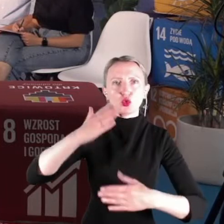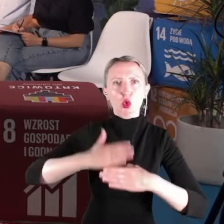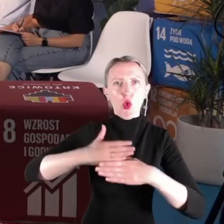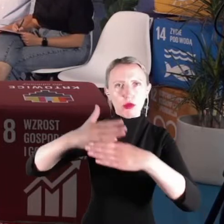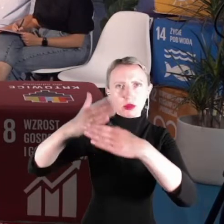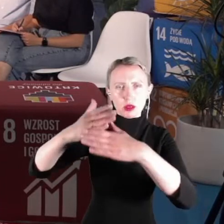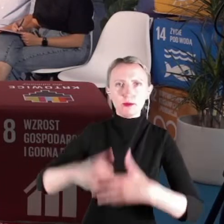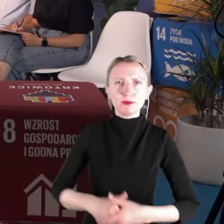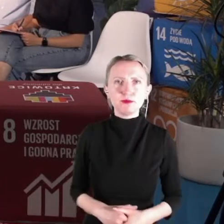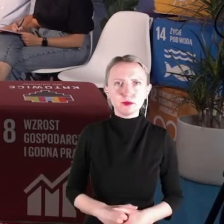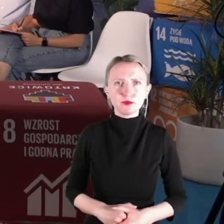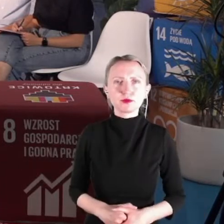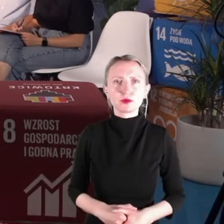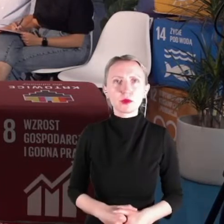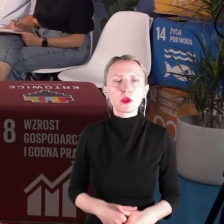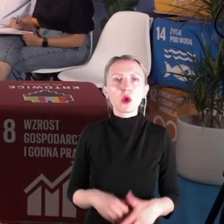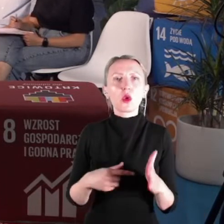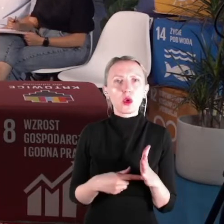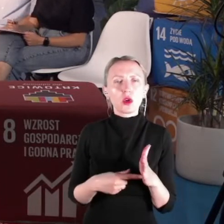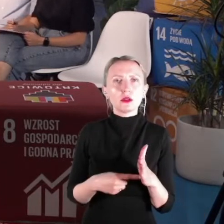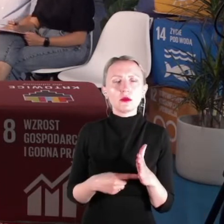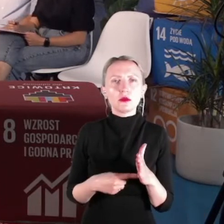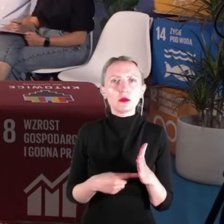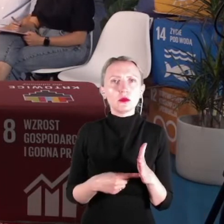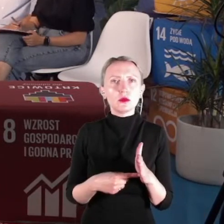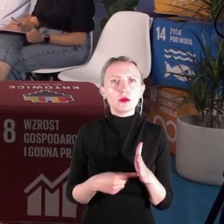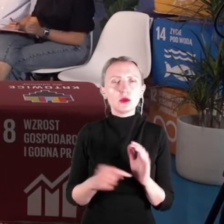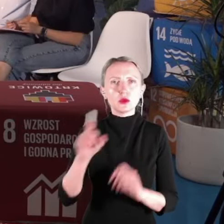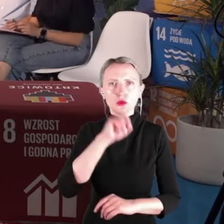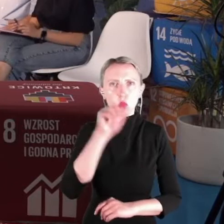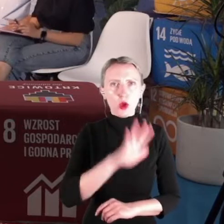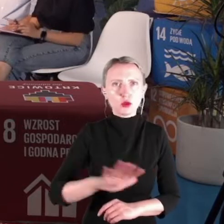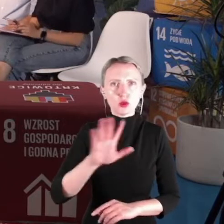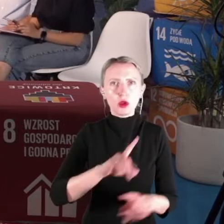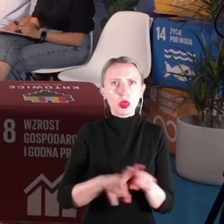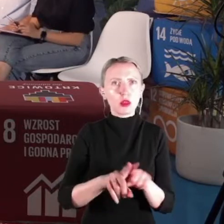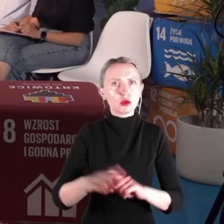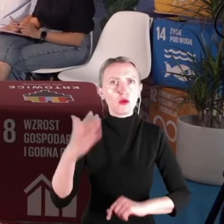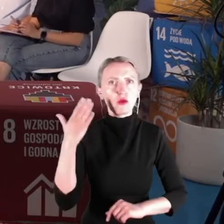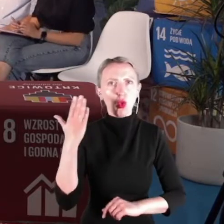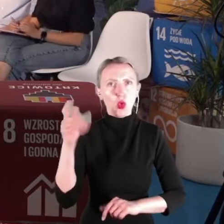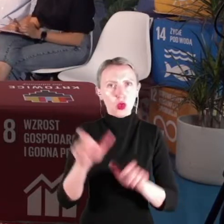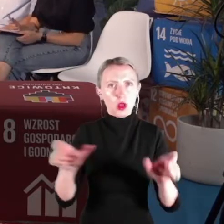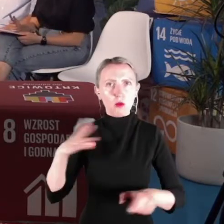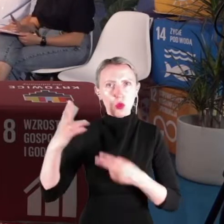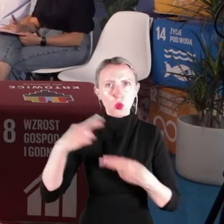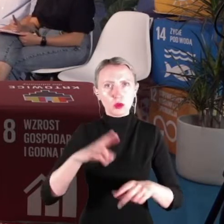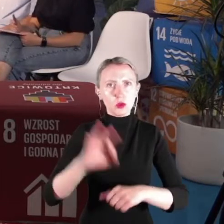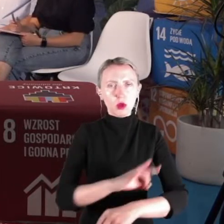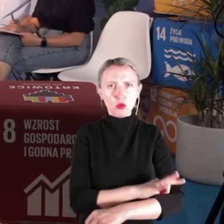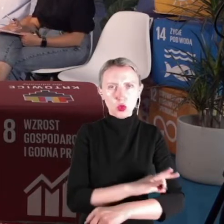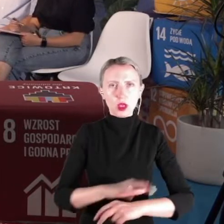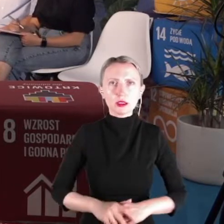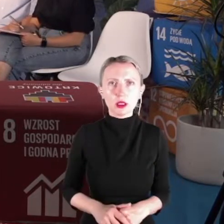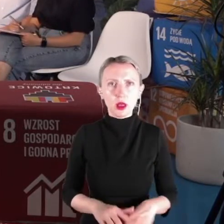with volunteers, the community, but also the support of local enterprises and the